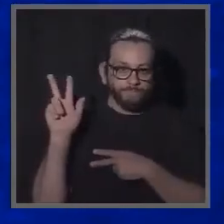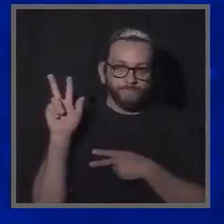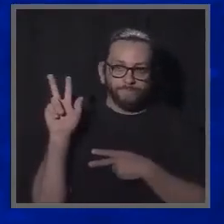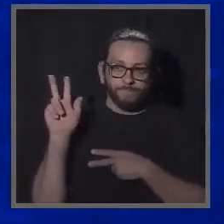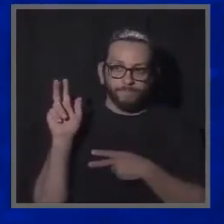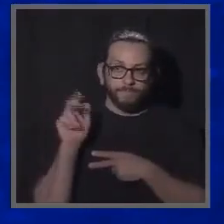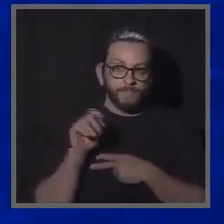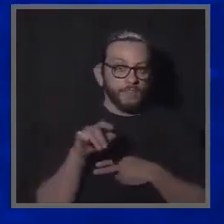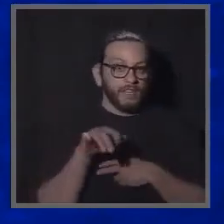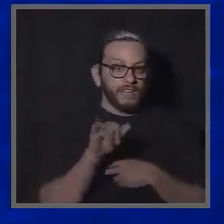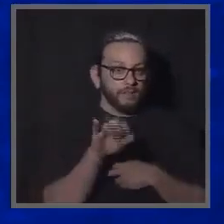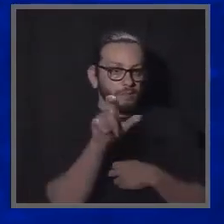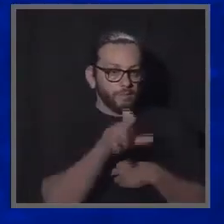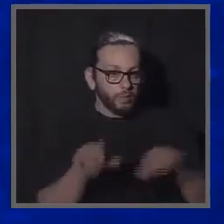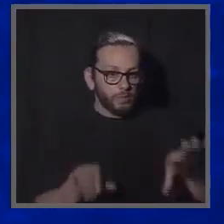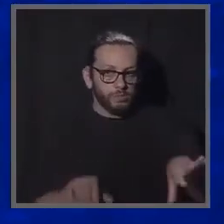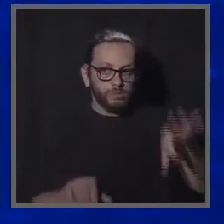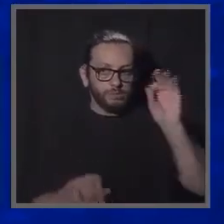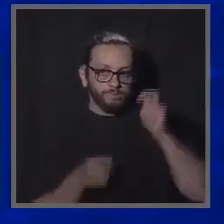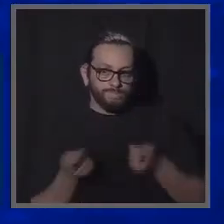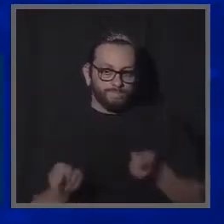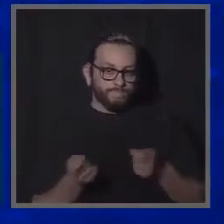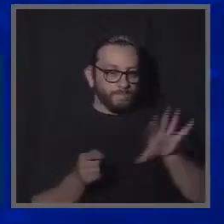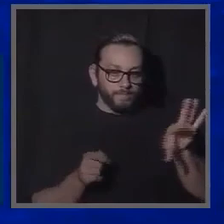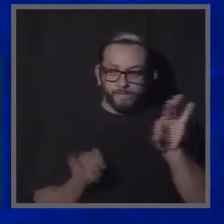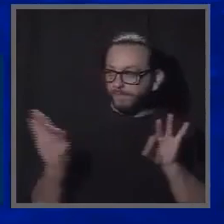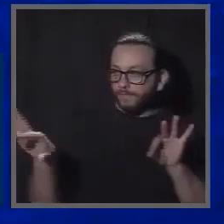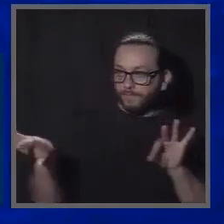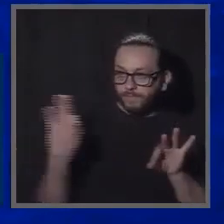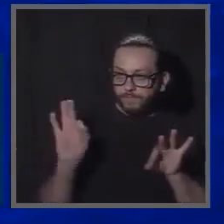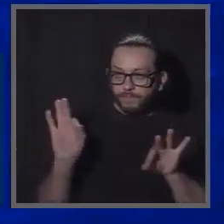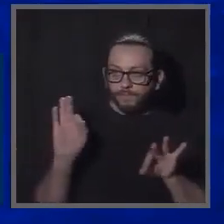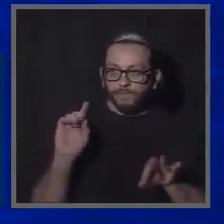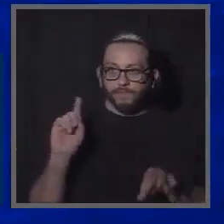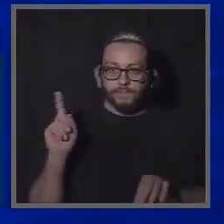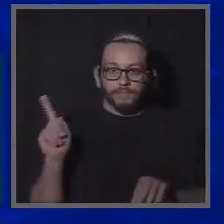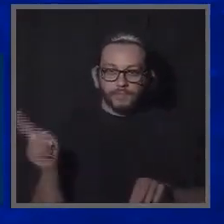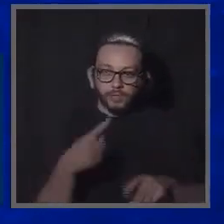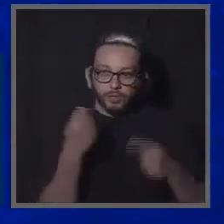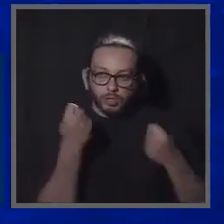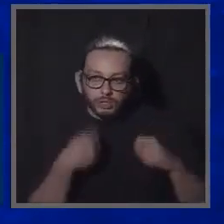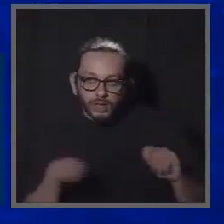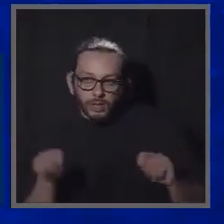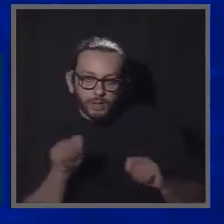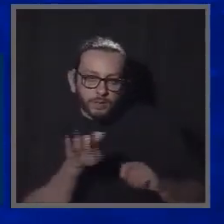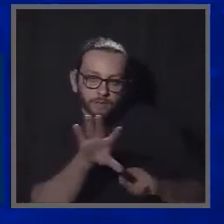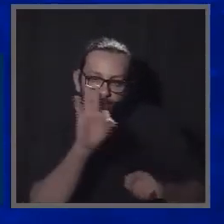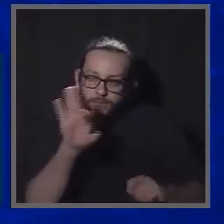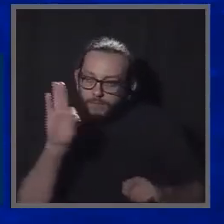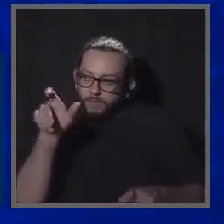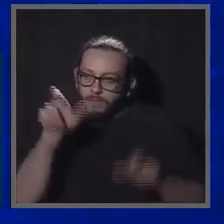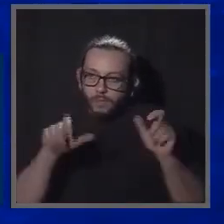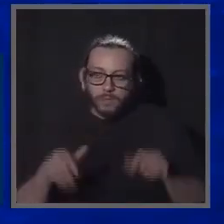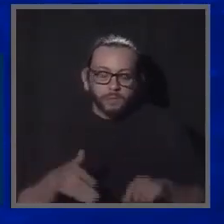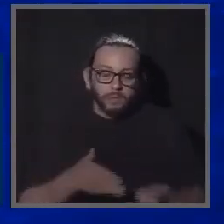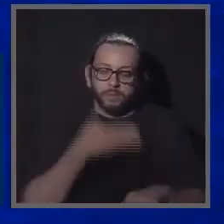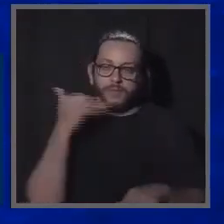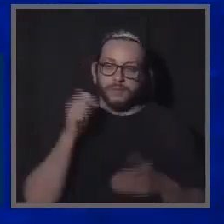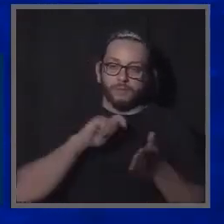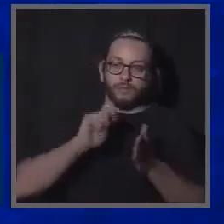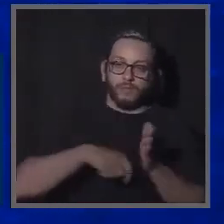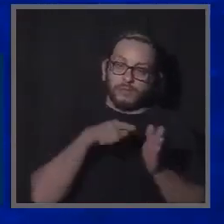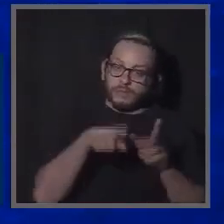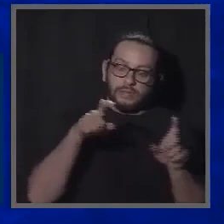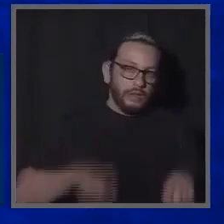the mediators. You choose the best people for that project. And this is absolutely required if you want